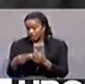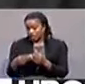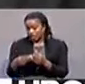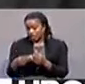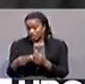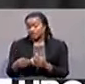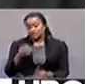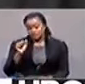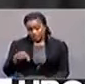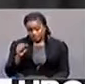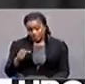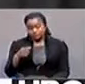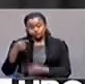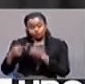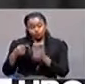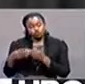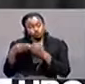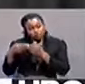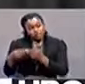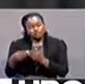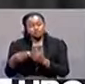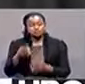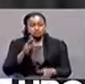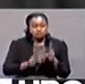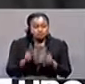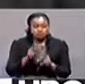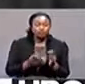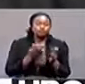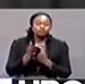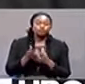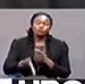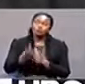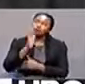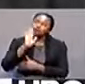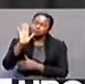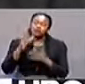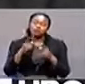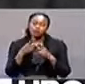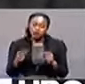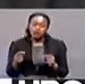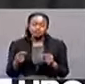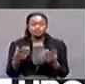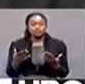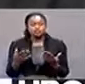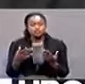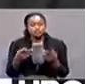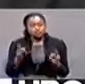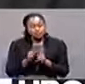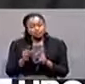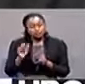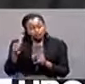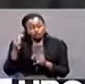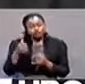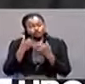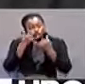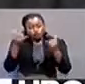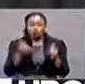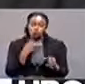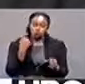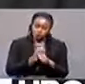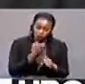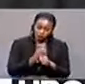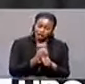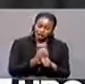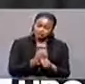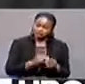is leading people through the word of God by telling them to work hard and pray. Whatever